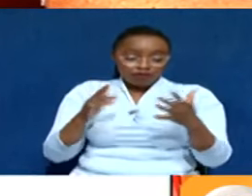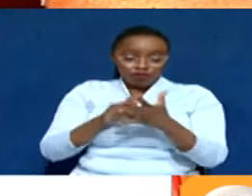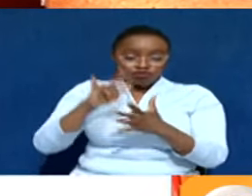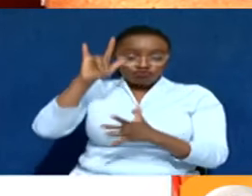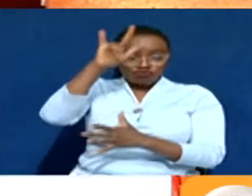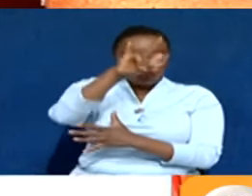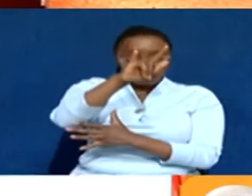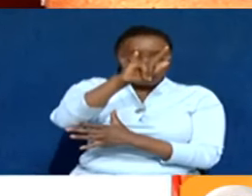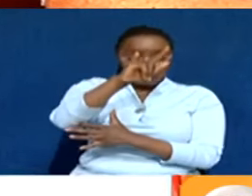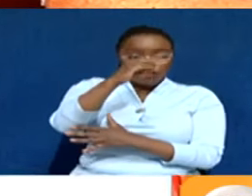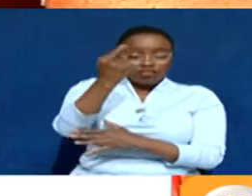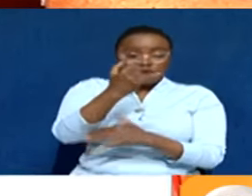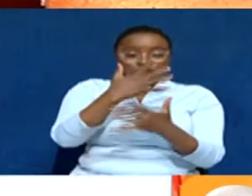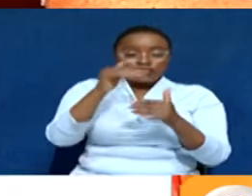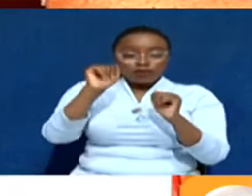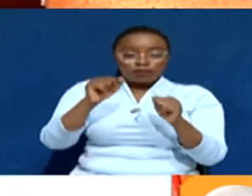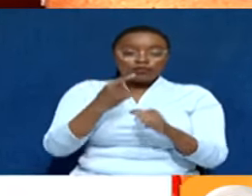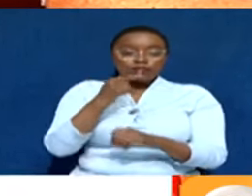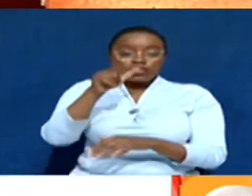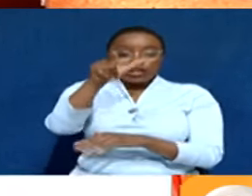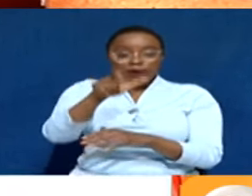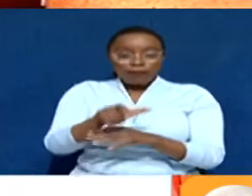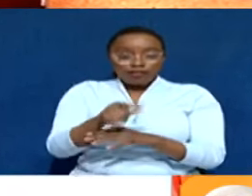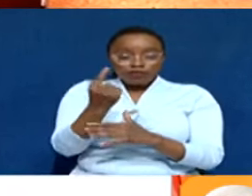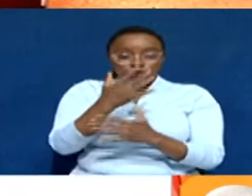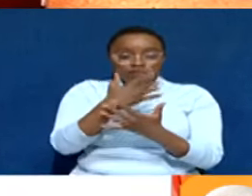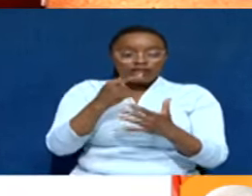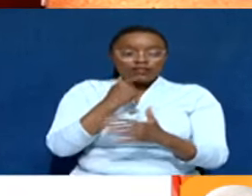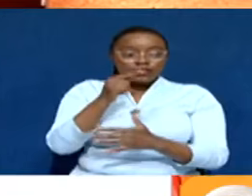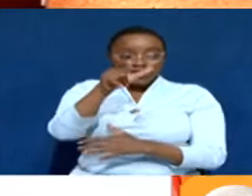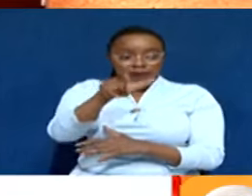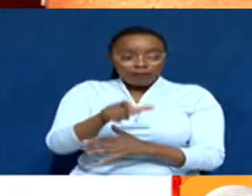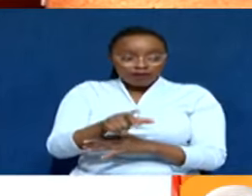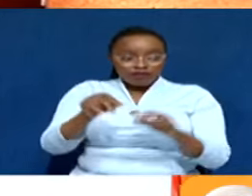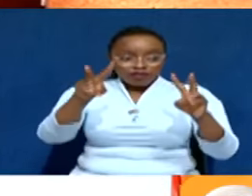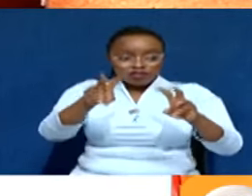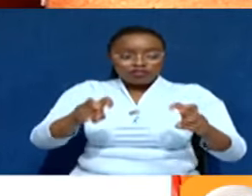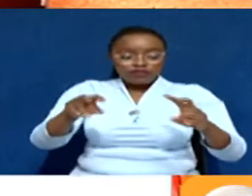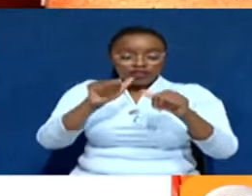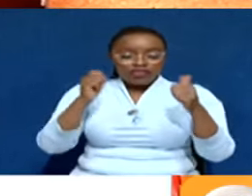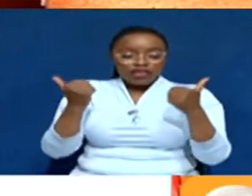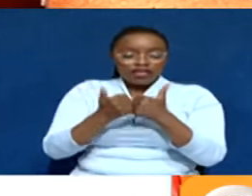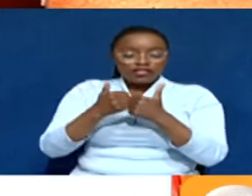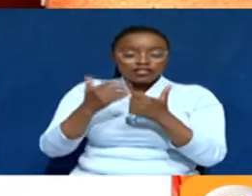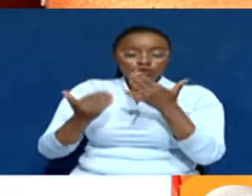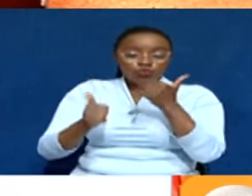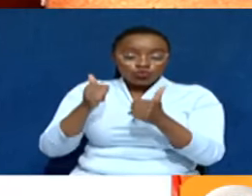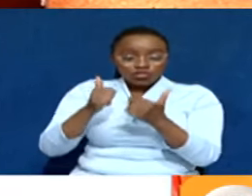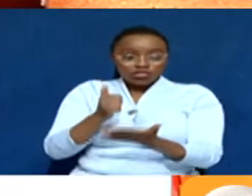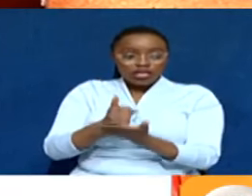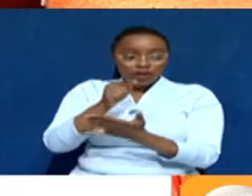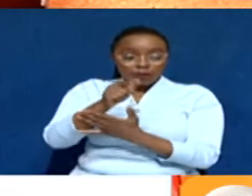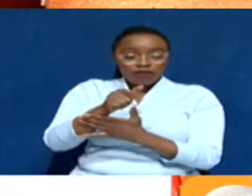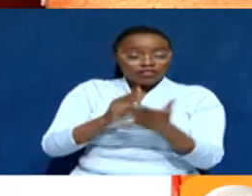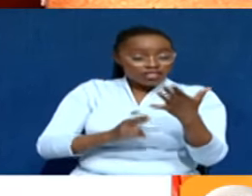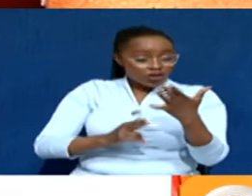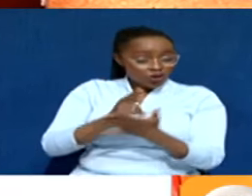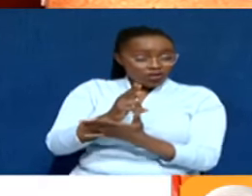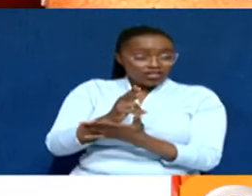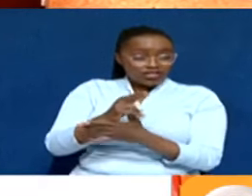go, the only thing I can tell someone, before you go, chunguza ile agency nakupeleka. Is it